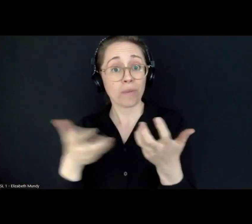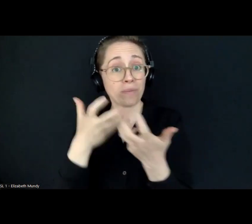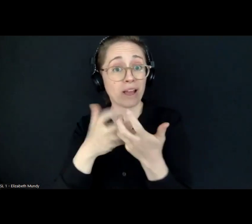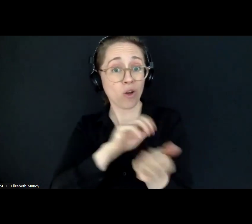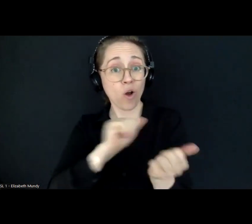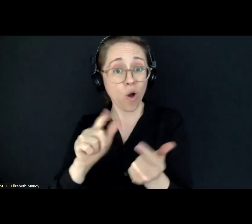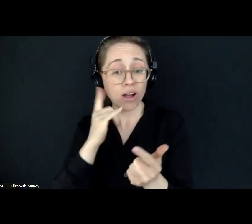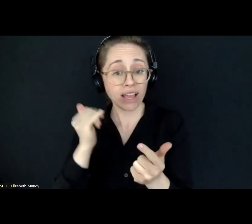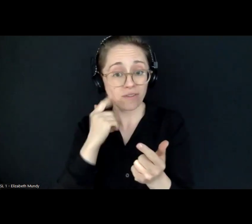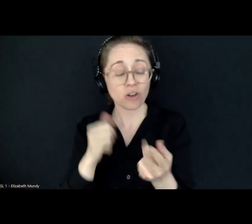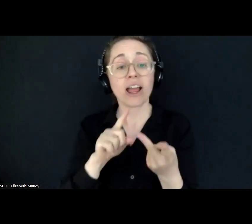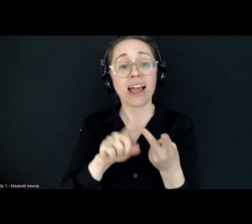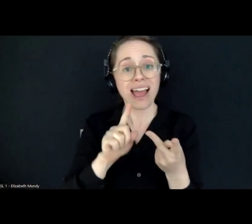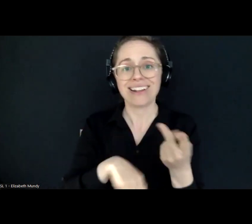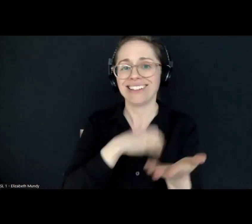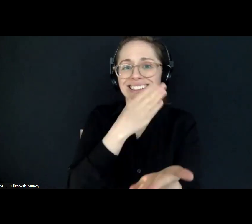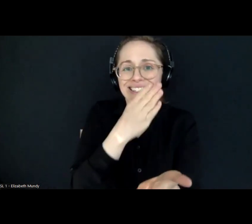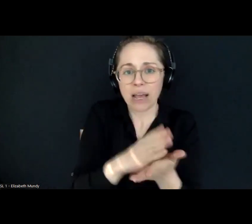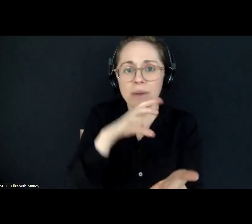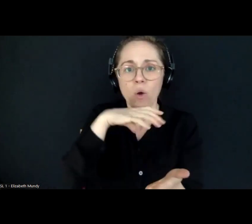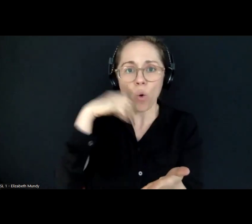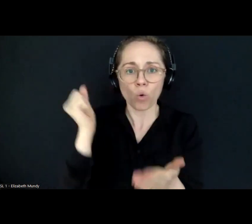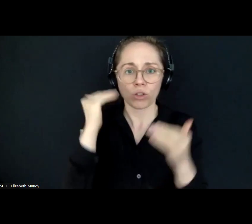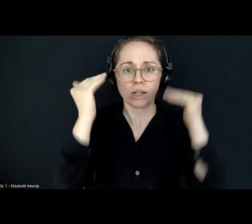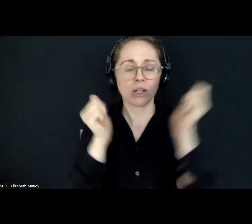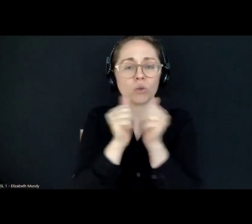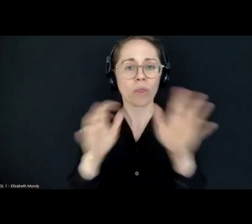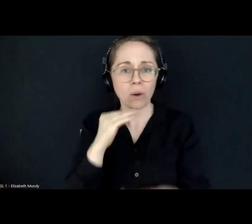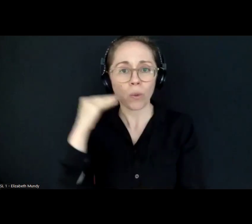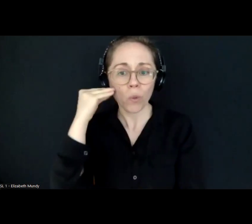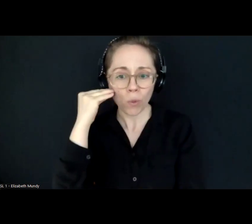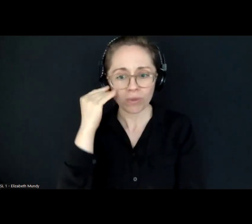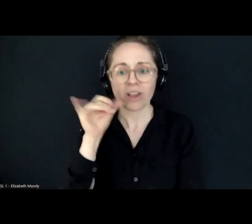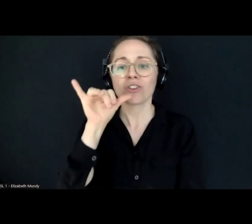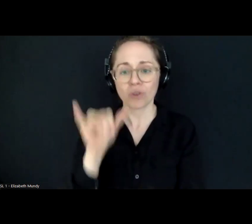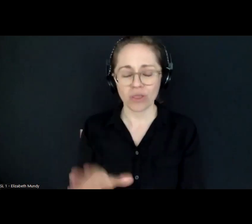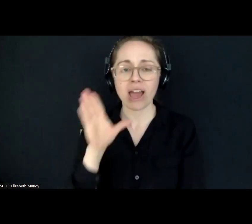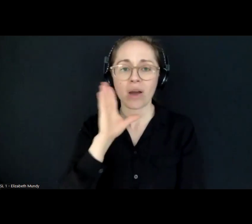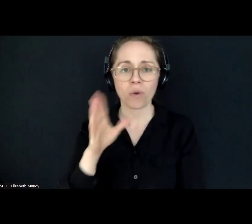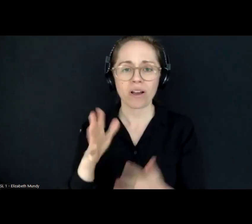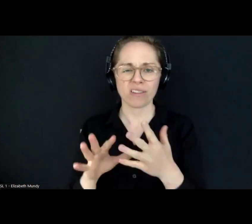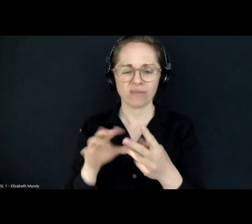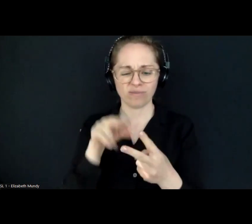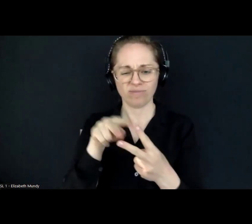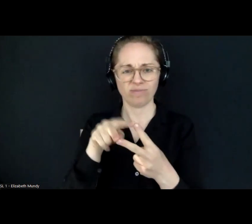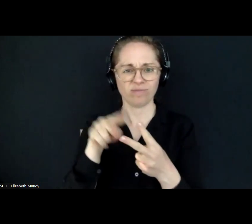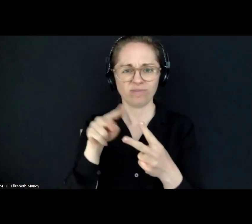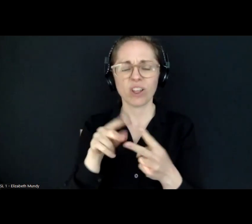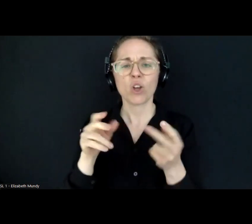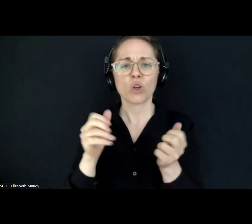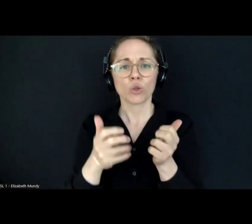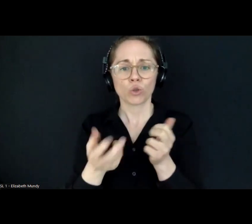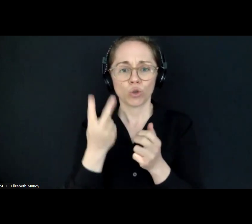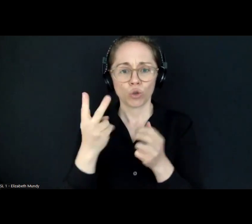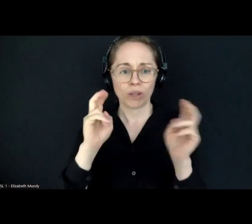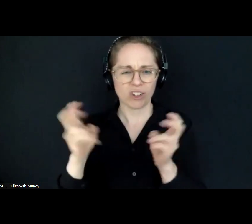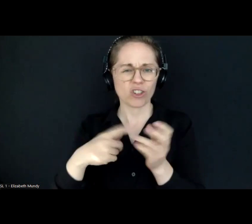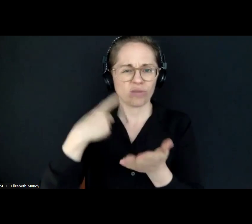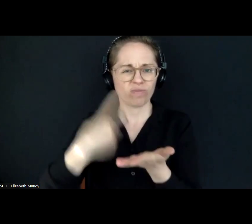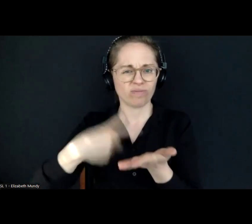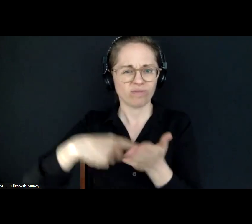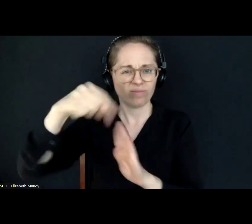ending older adult homelessness. So that's where we're going to spend most of our time now today, talking about those two issues. I'm going to kick it to Nancy